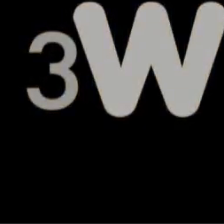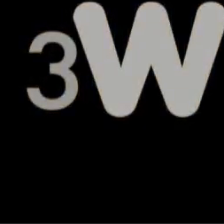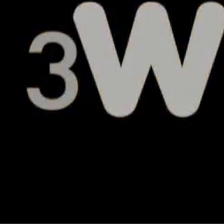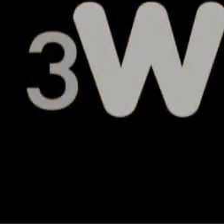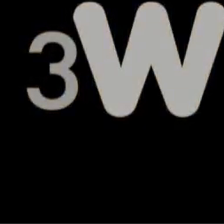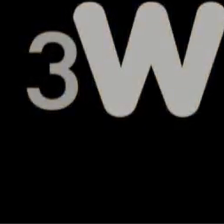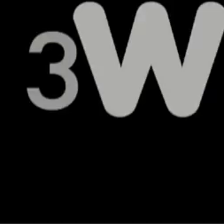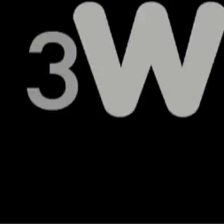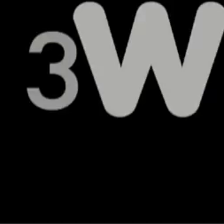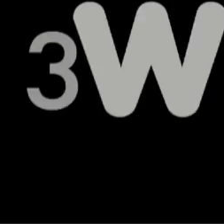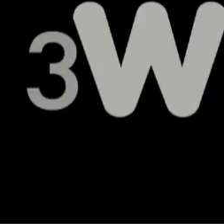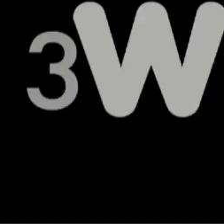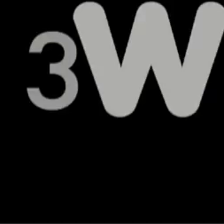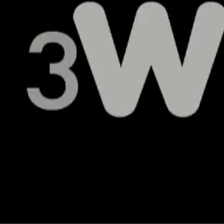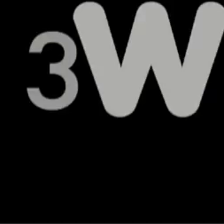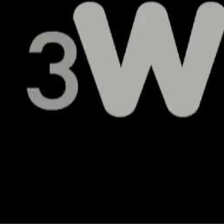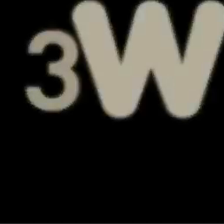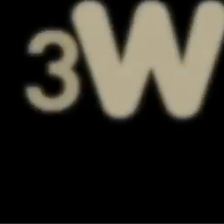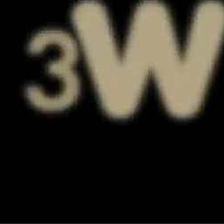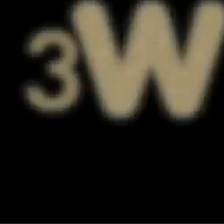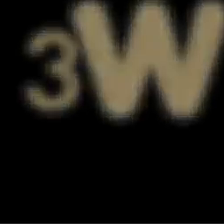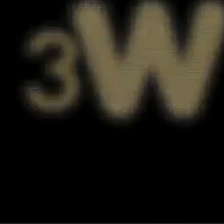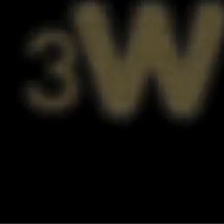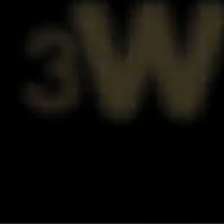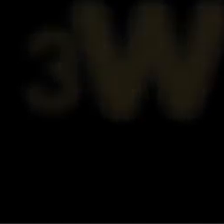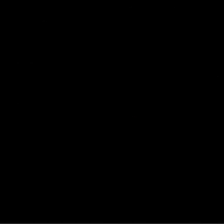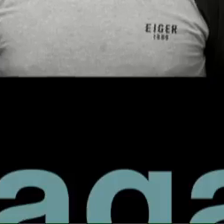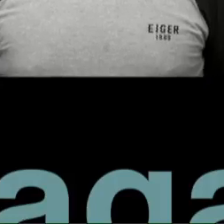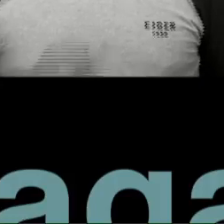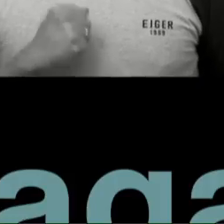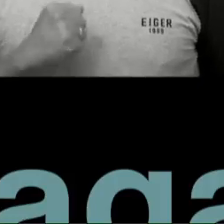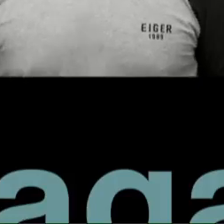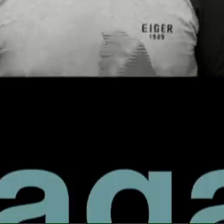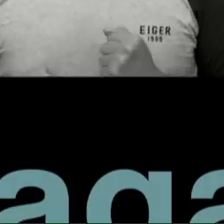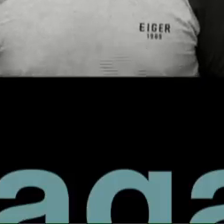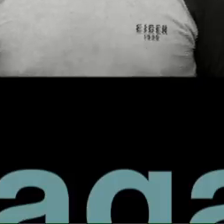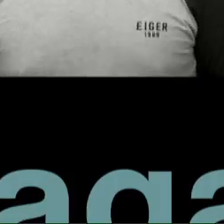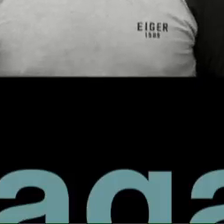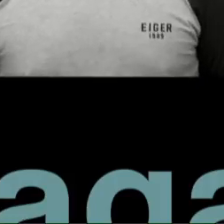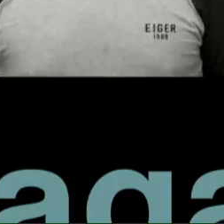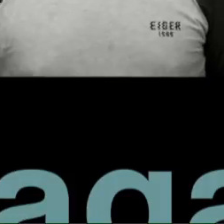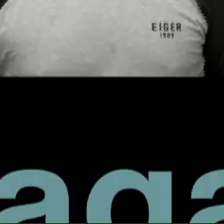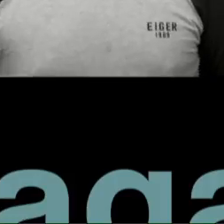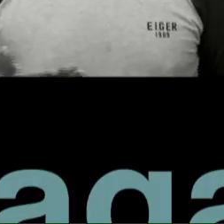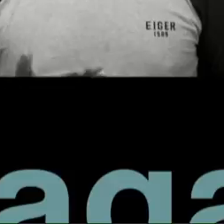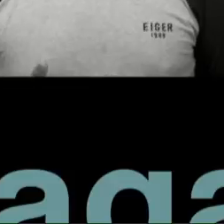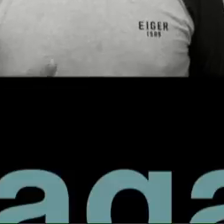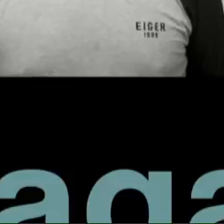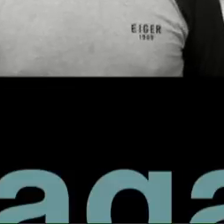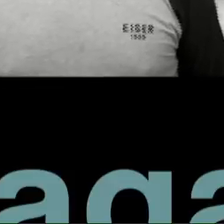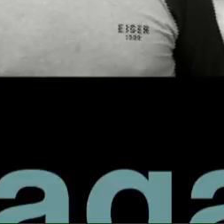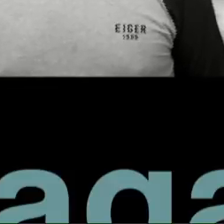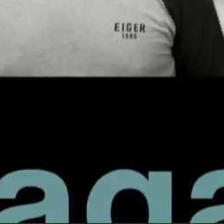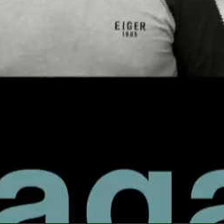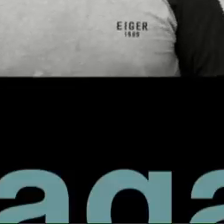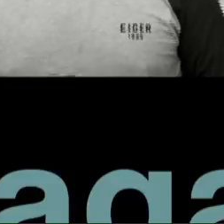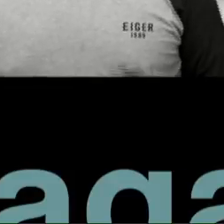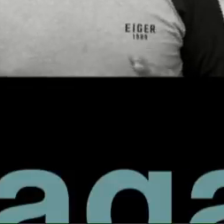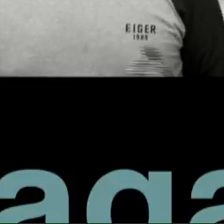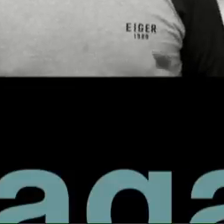Wajib iman, wajib aman, wajib imun. Berolahraga, riang